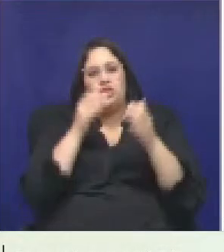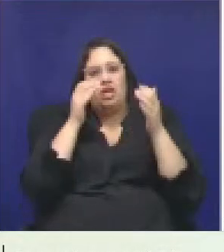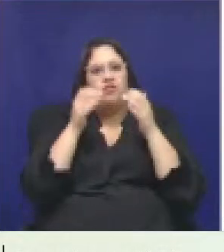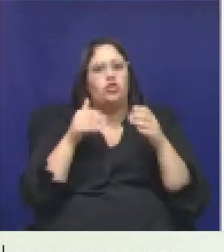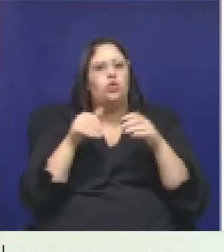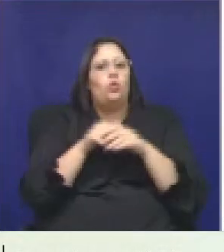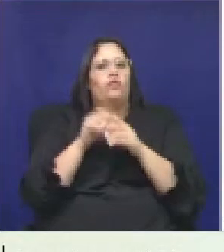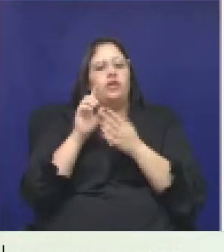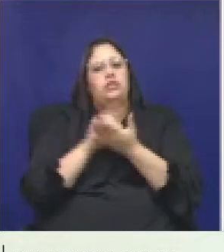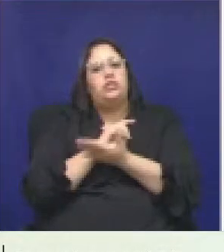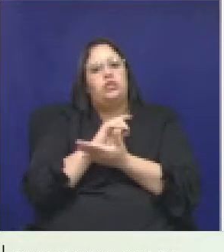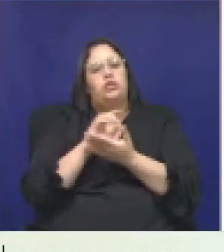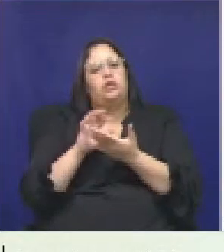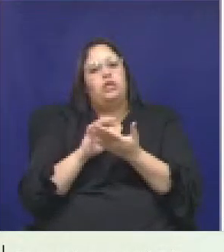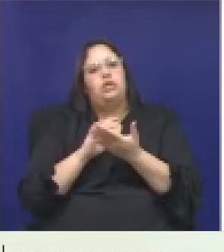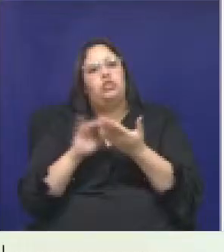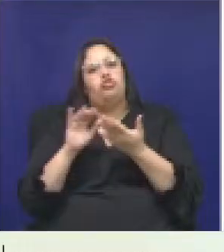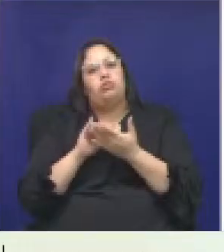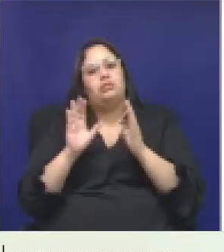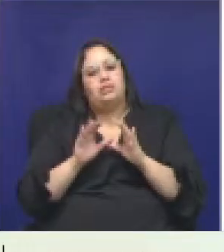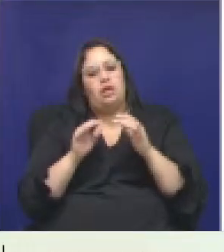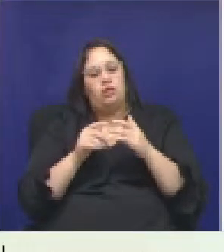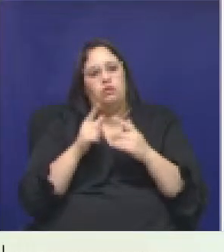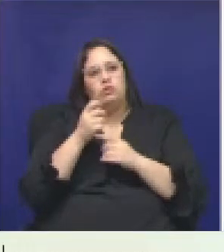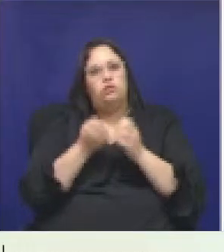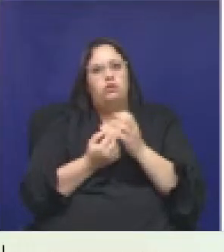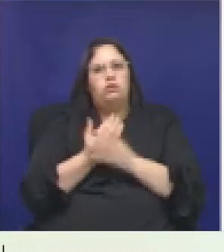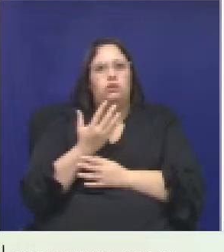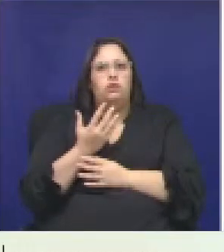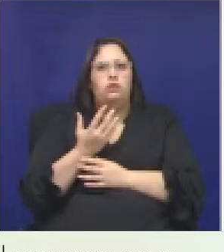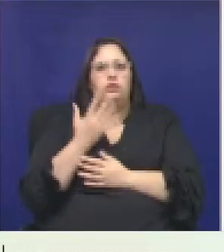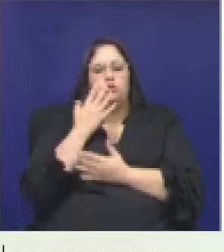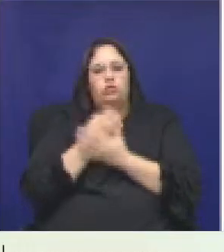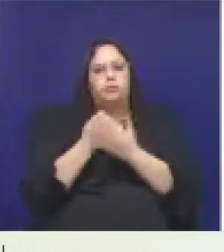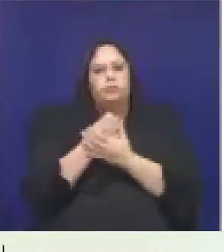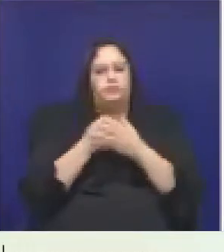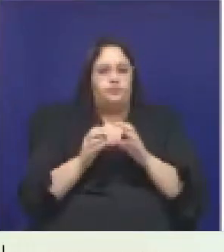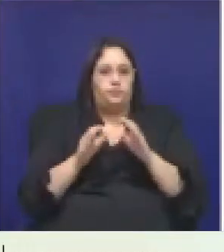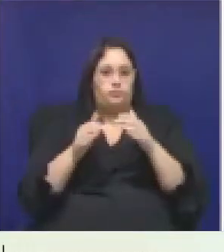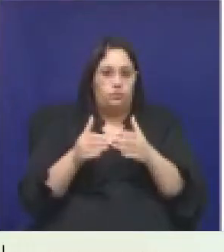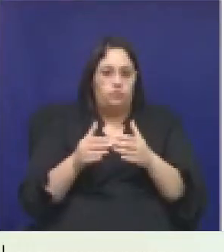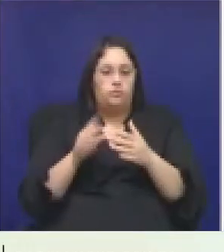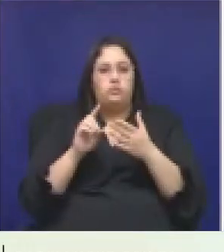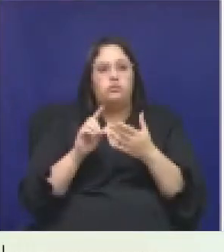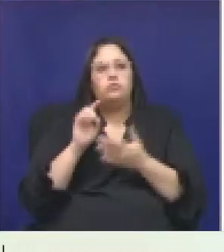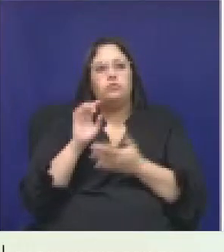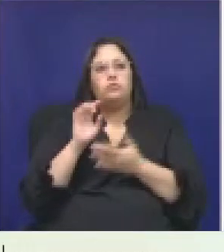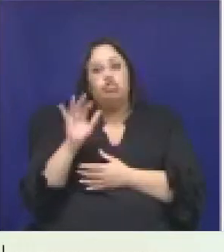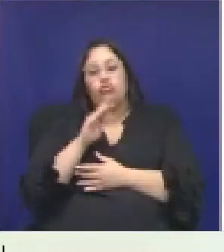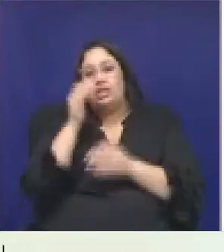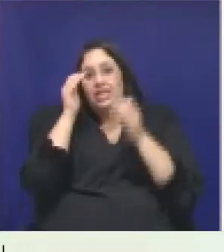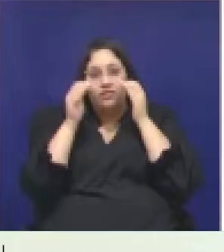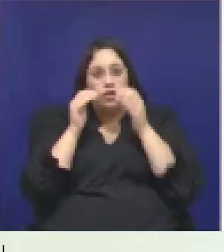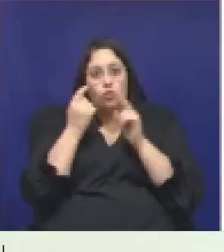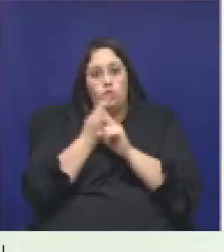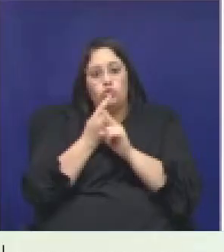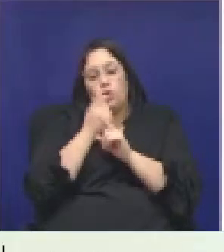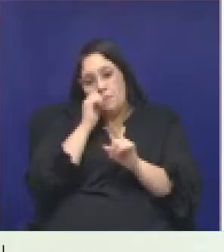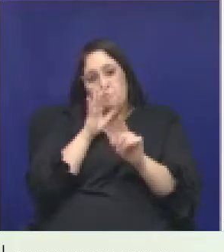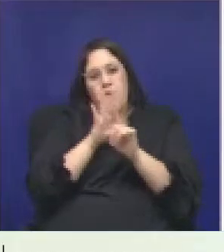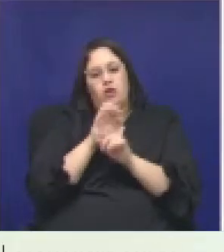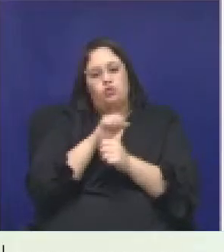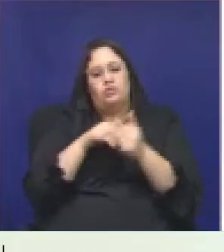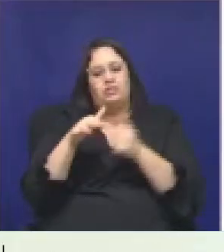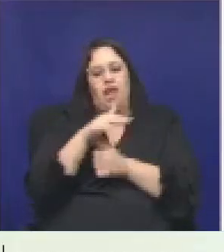within the digital sector, which is a growing economic sector. Digital innovation is also having an impact of